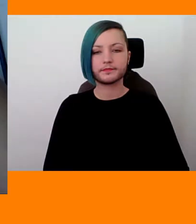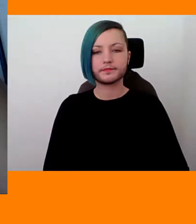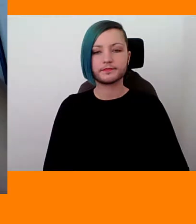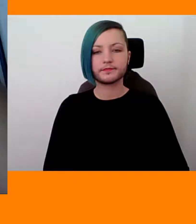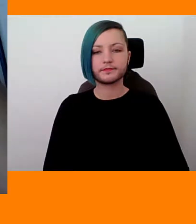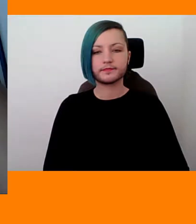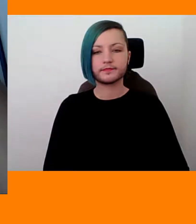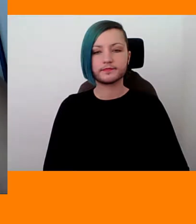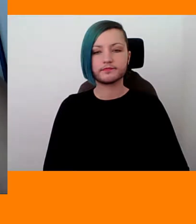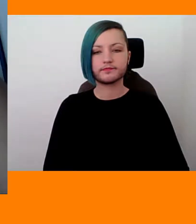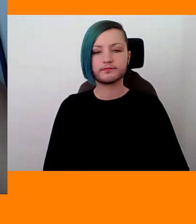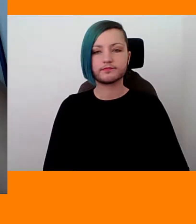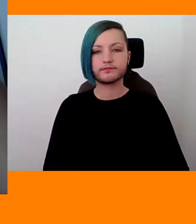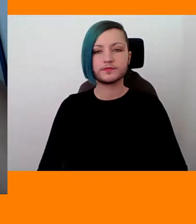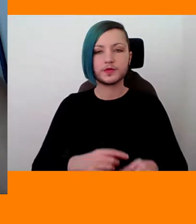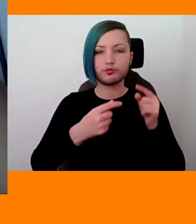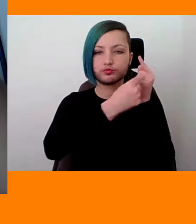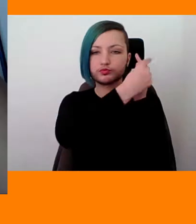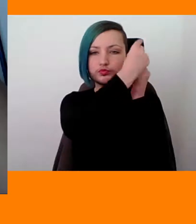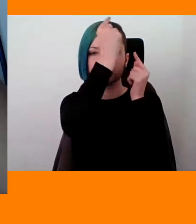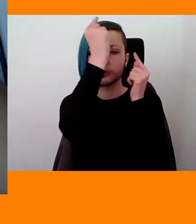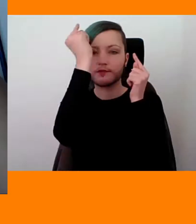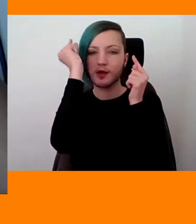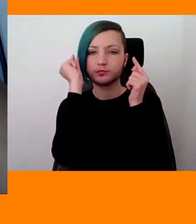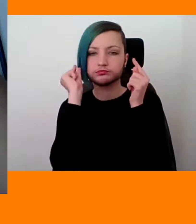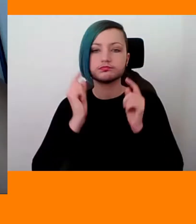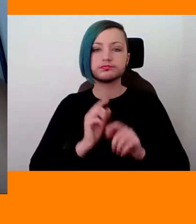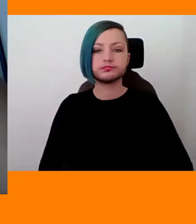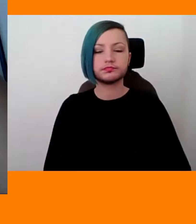Just do that all the way around.